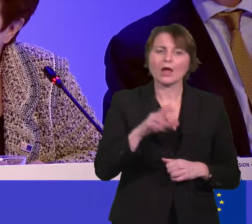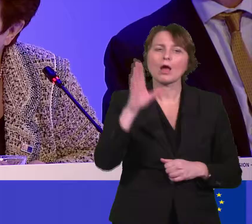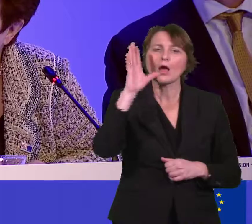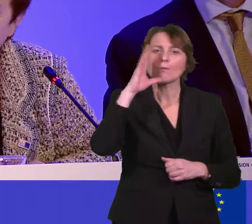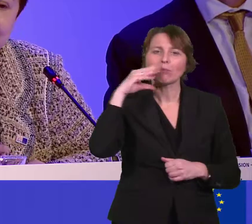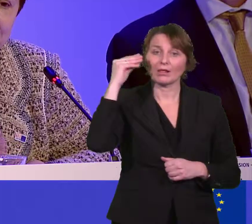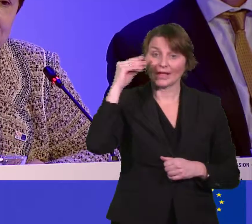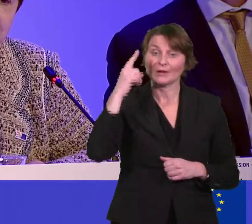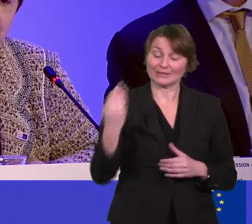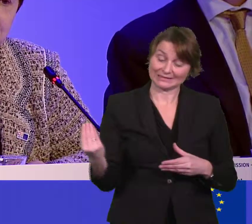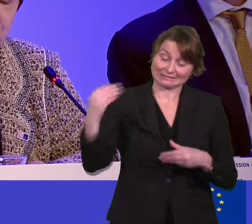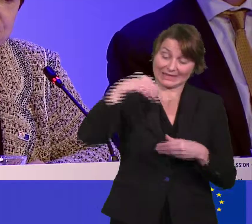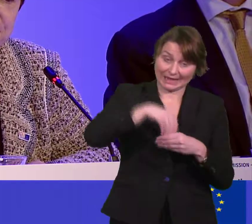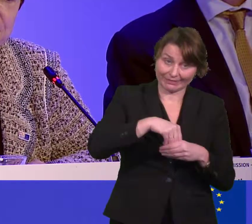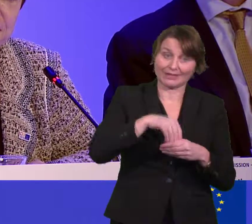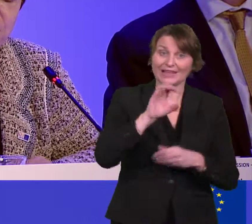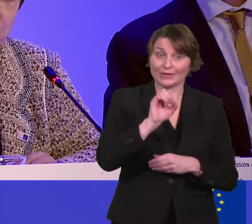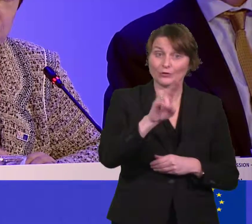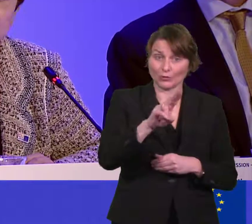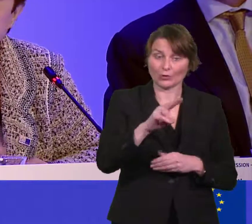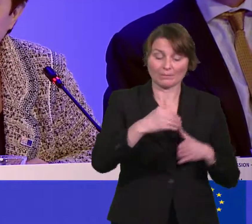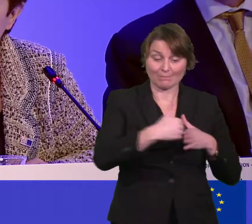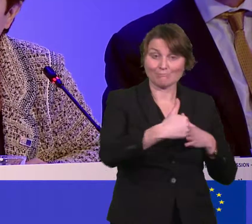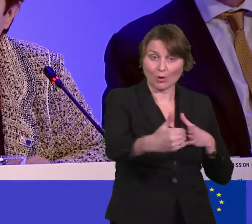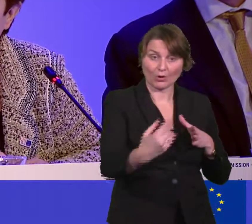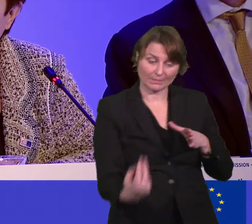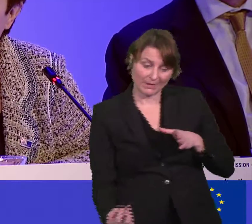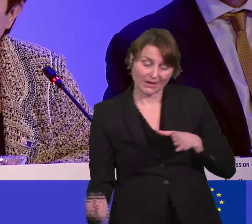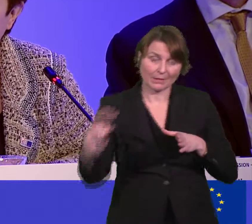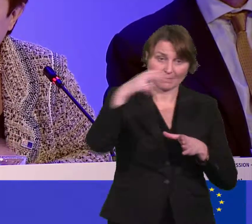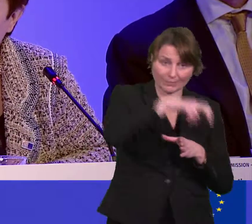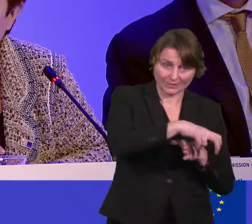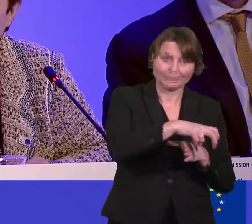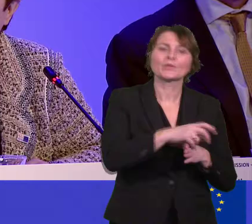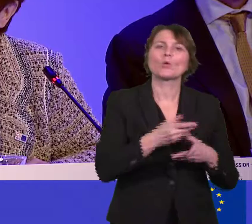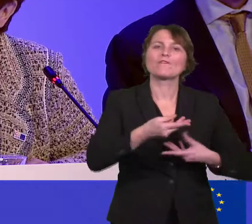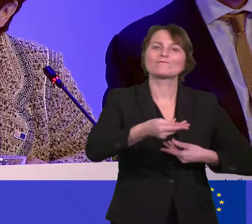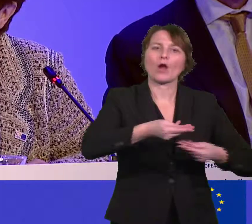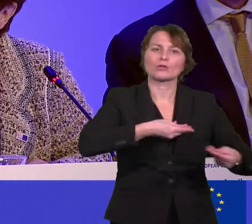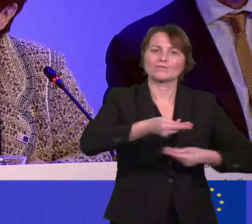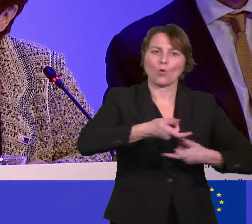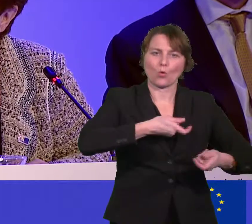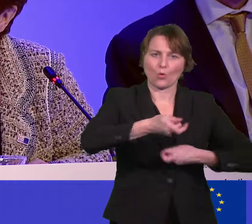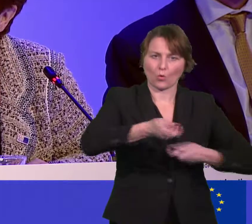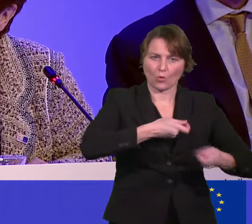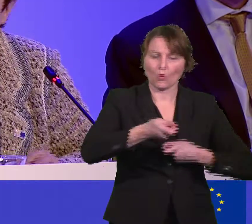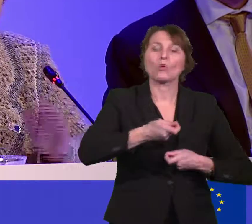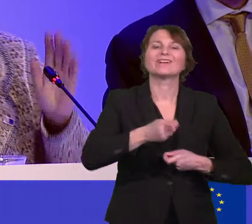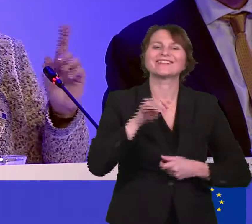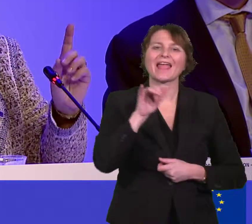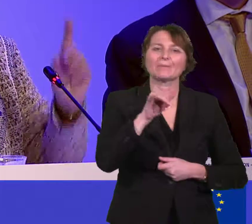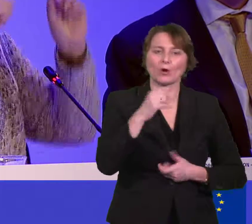the European Union, and I crossed the border, it was at Frankfurt Airport, with my